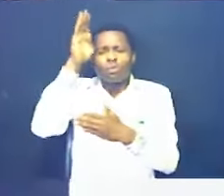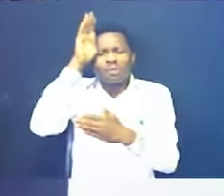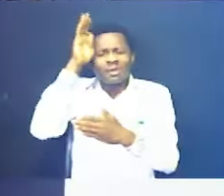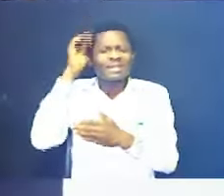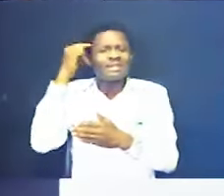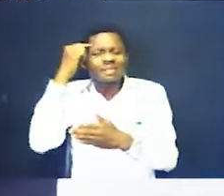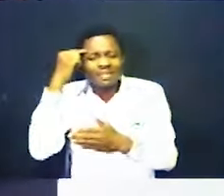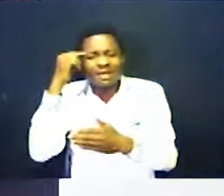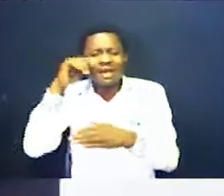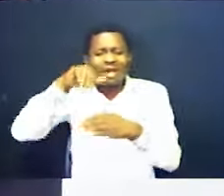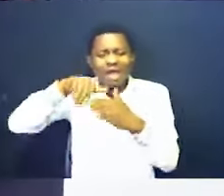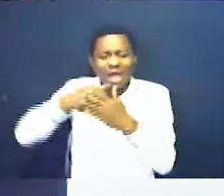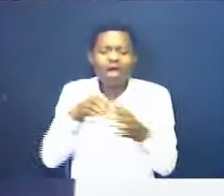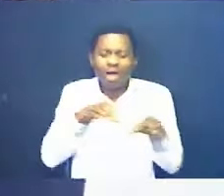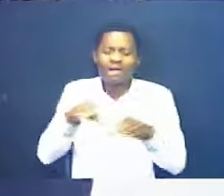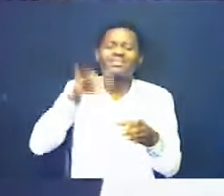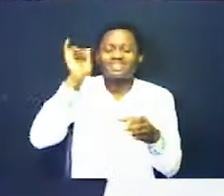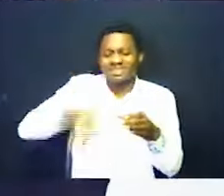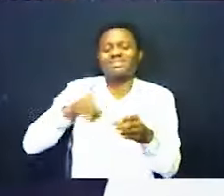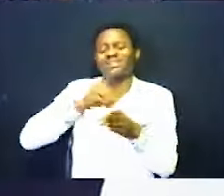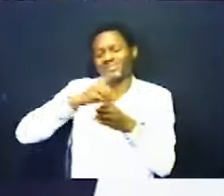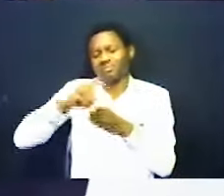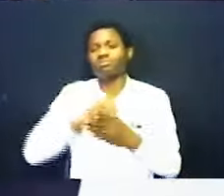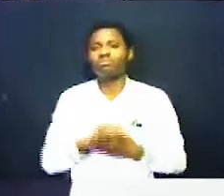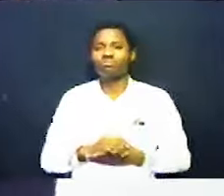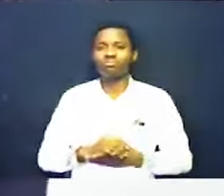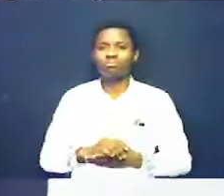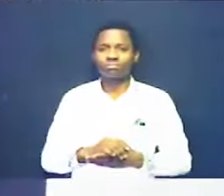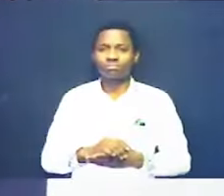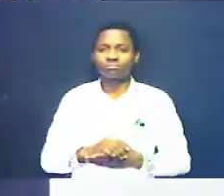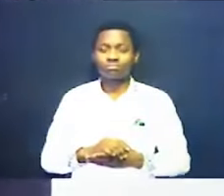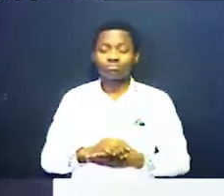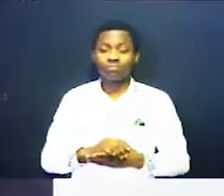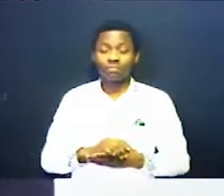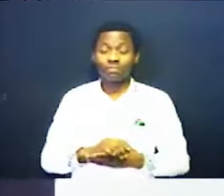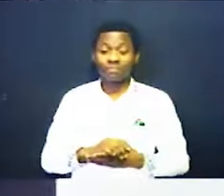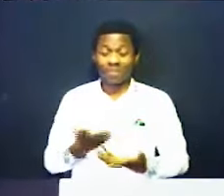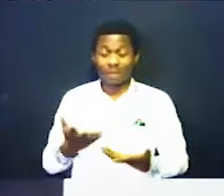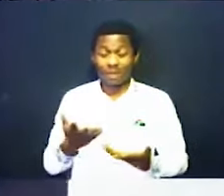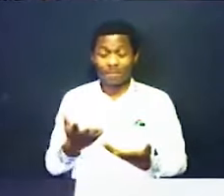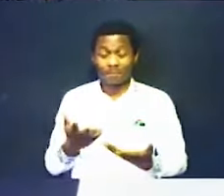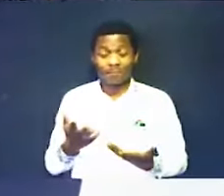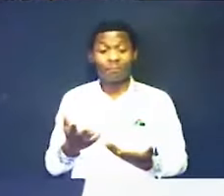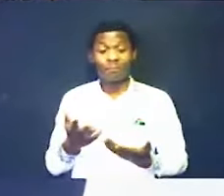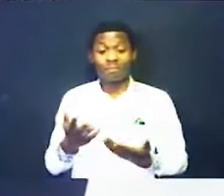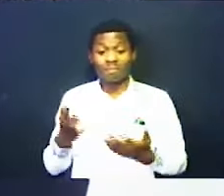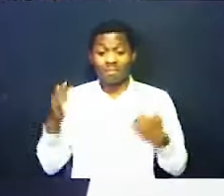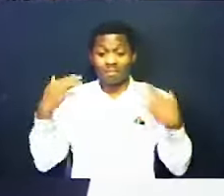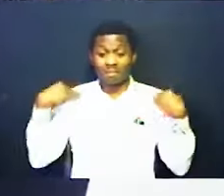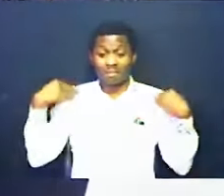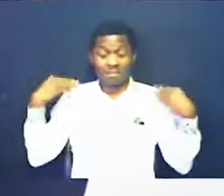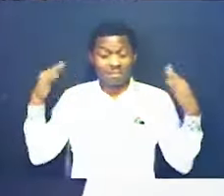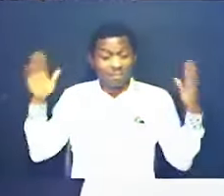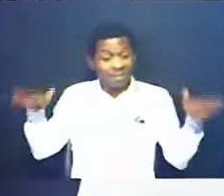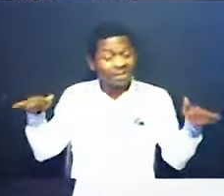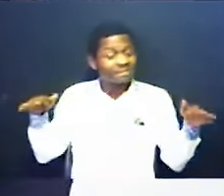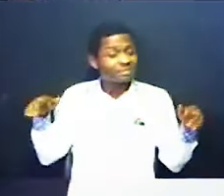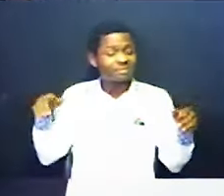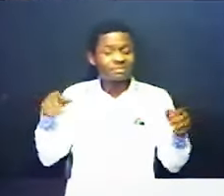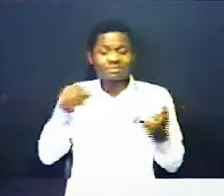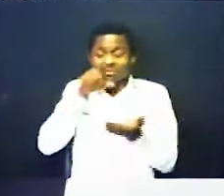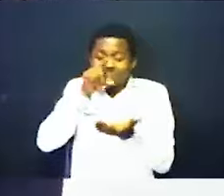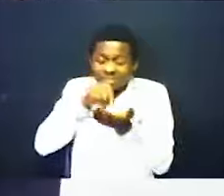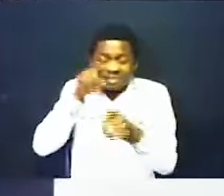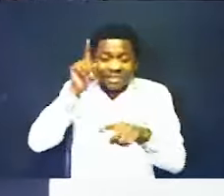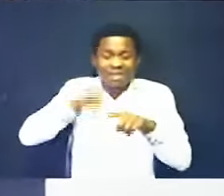mu na hye onyankopon de anuanyam. You can never stop birds from flying over your heads, no. But certainly you can stop